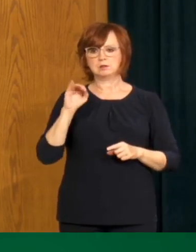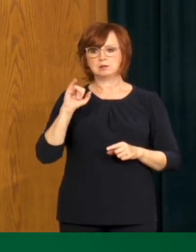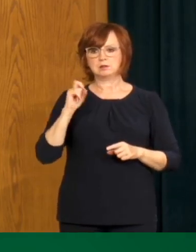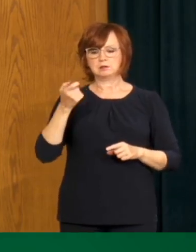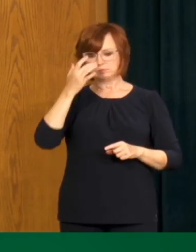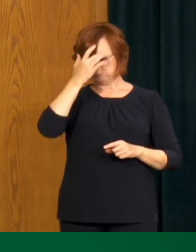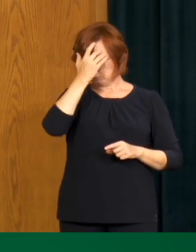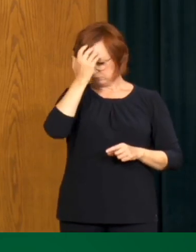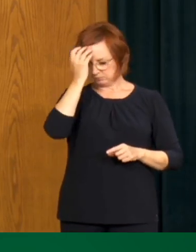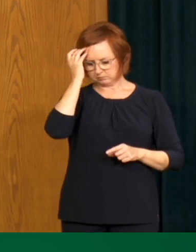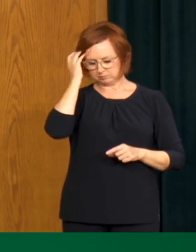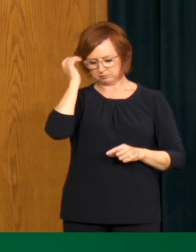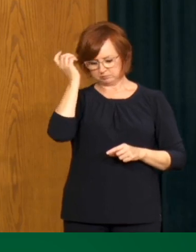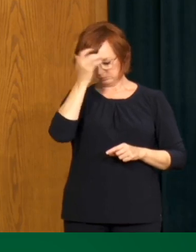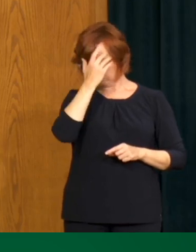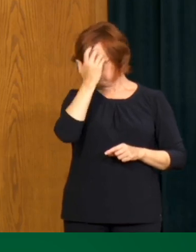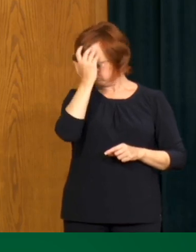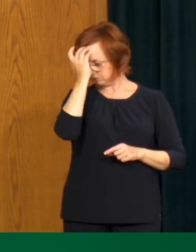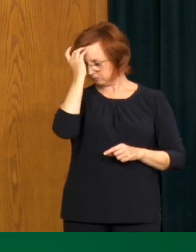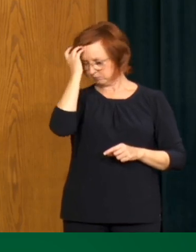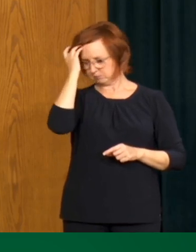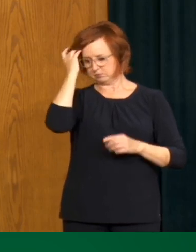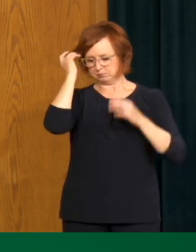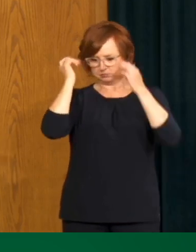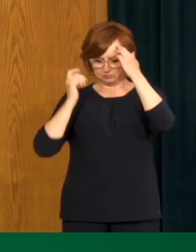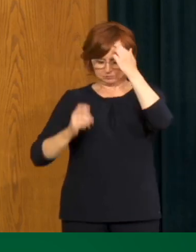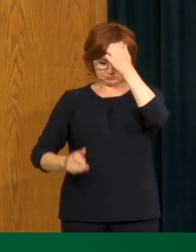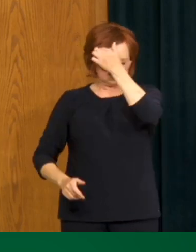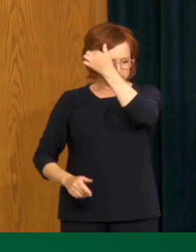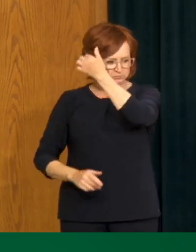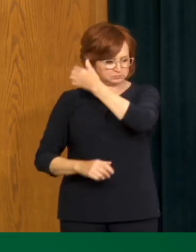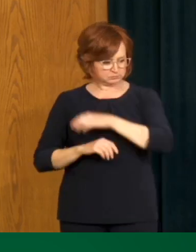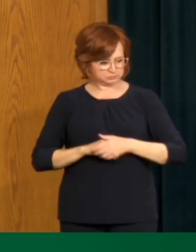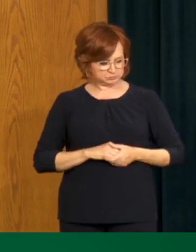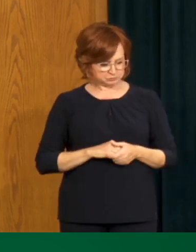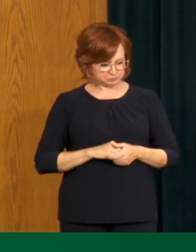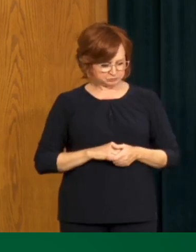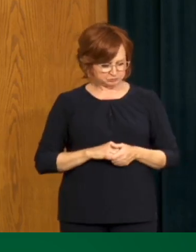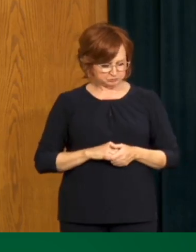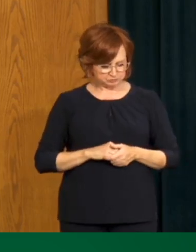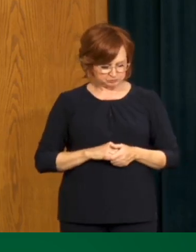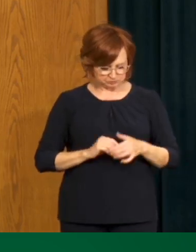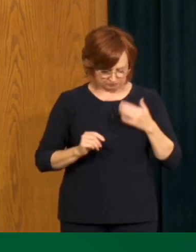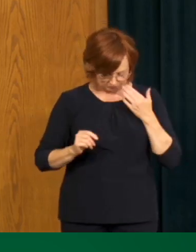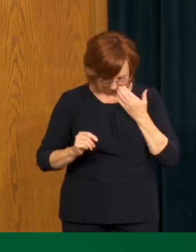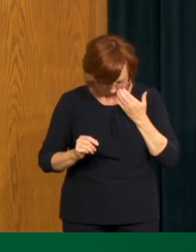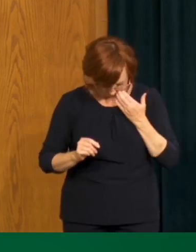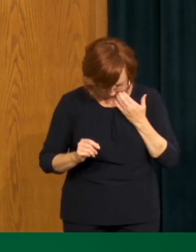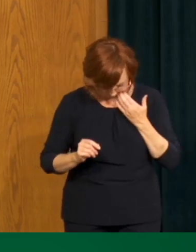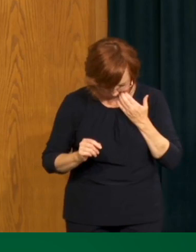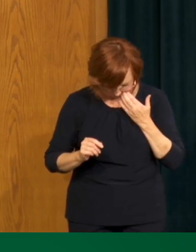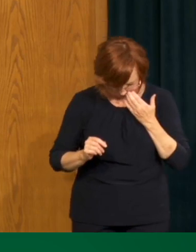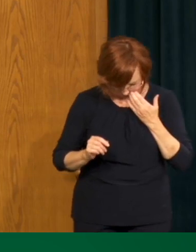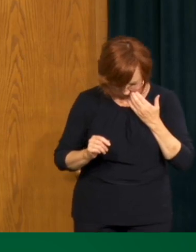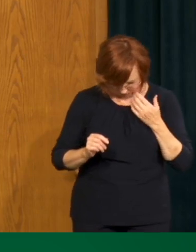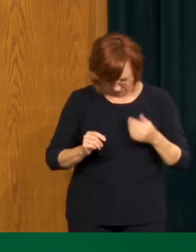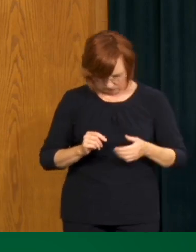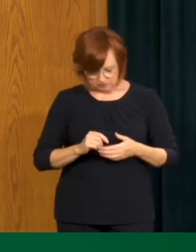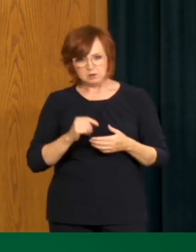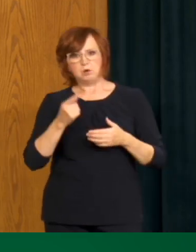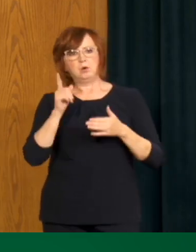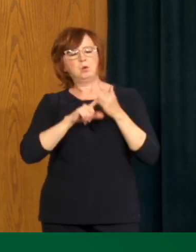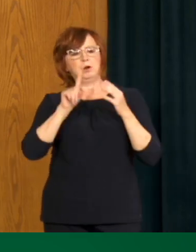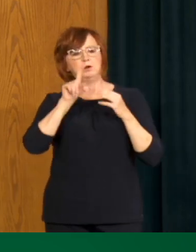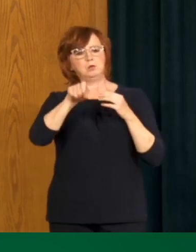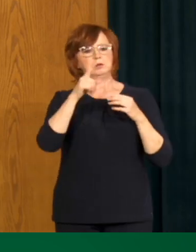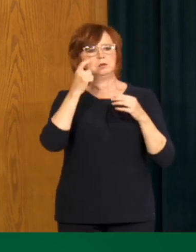about the rise in cases in Saskatoon, whether you could tell me anything about if they have any commonality. I